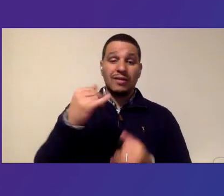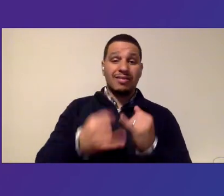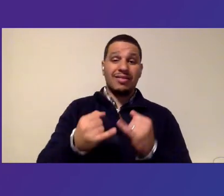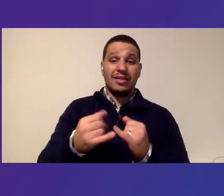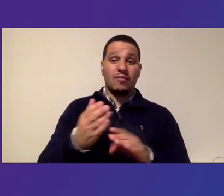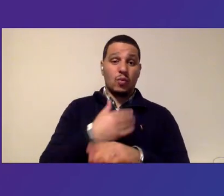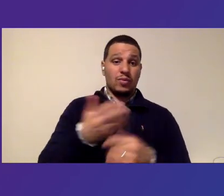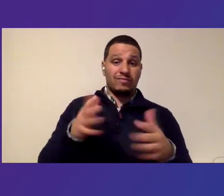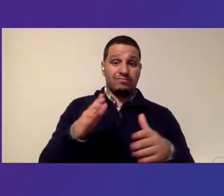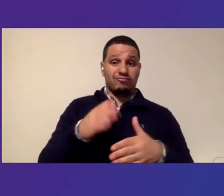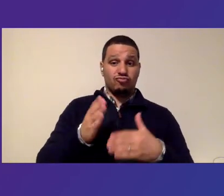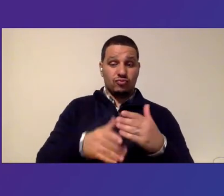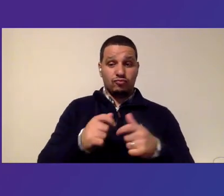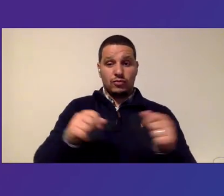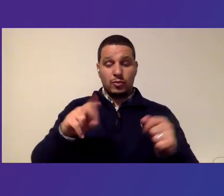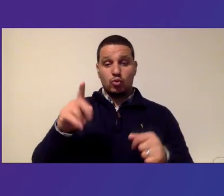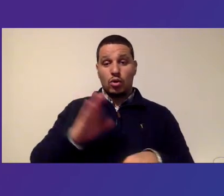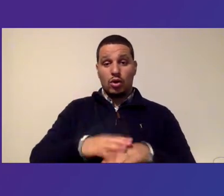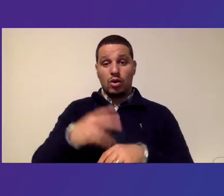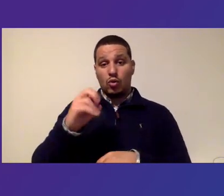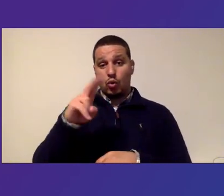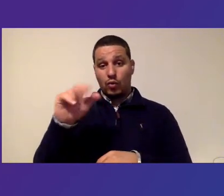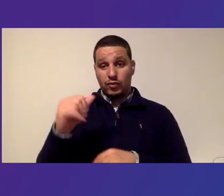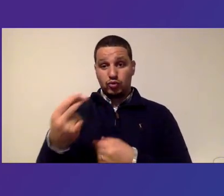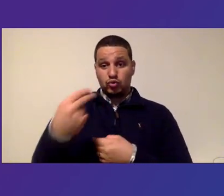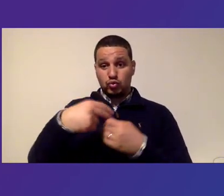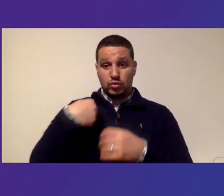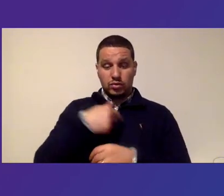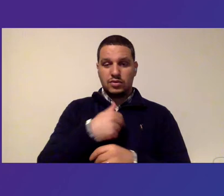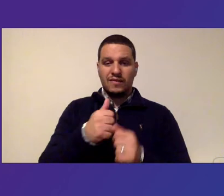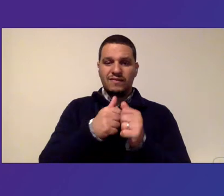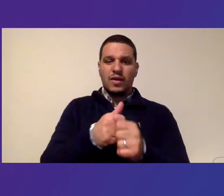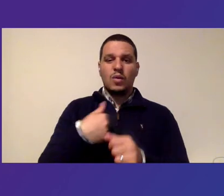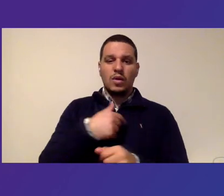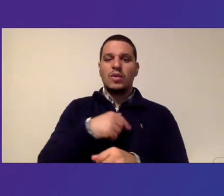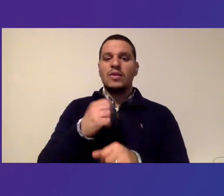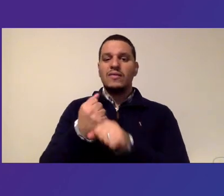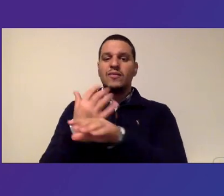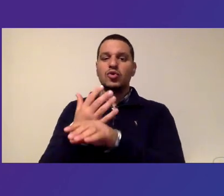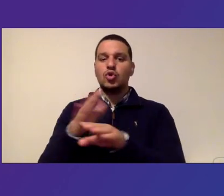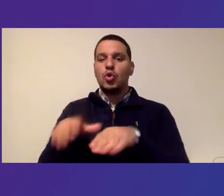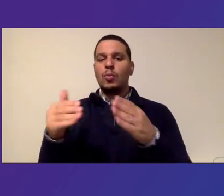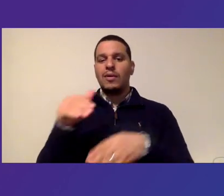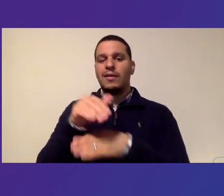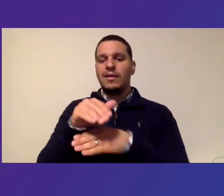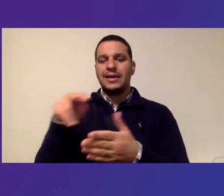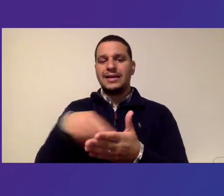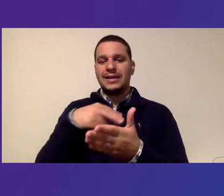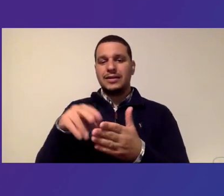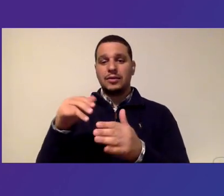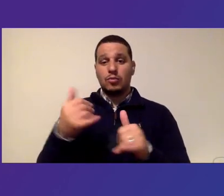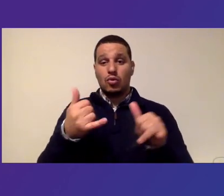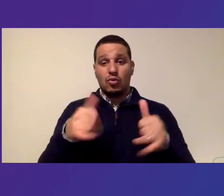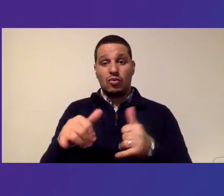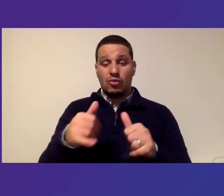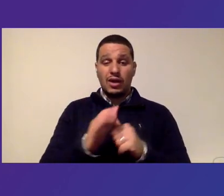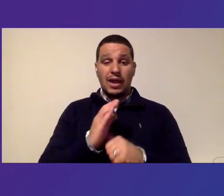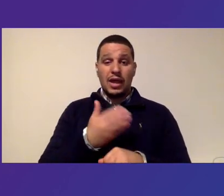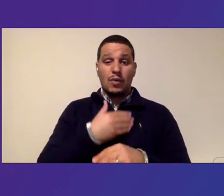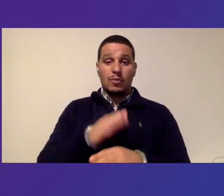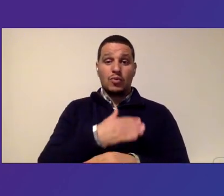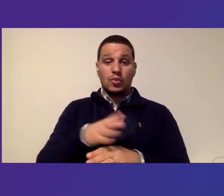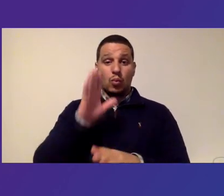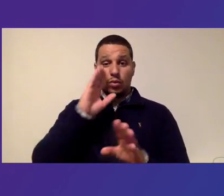make sure that you, if you are on HOVA joining us, that you follow us to the virtual opening night dance party. Our music will